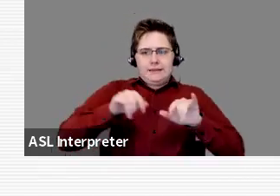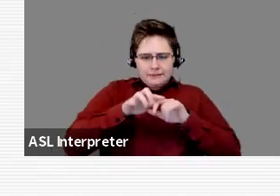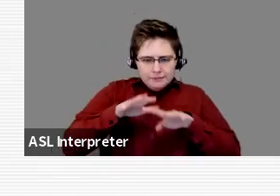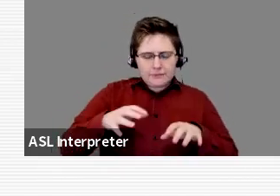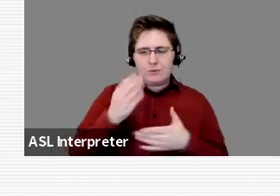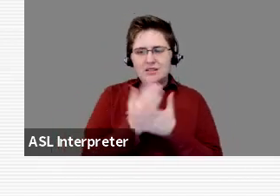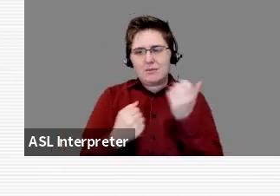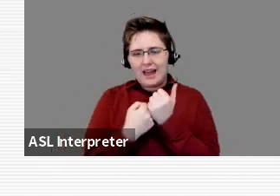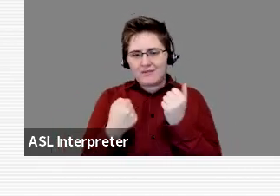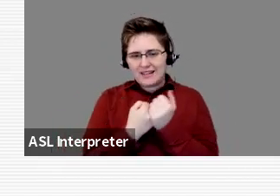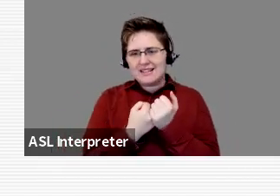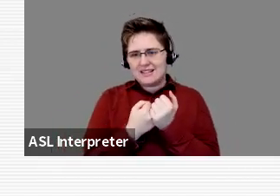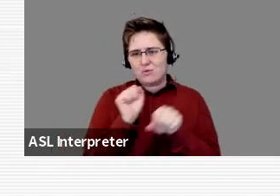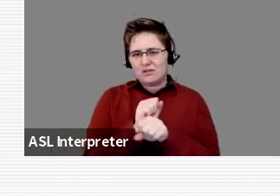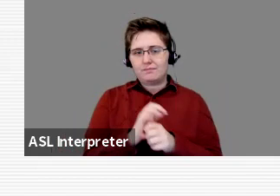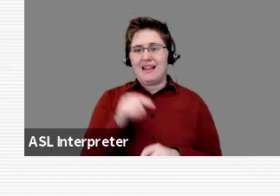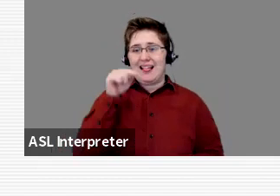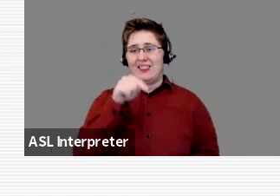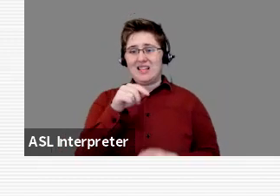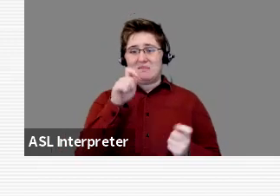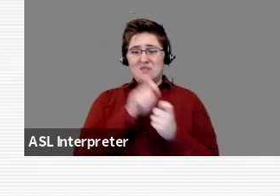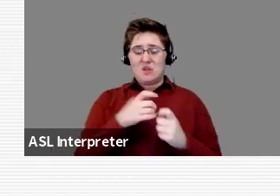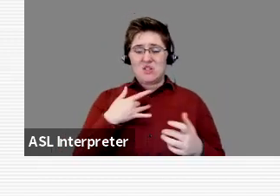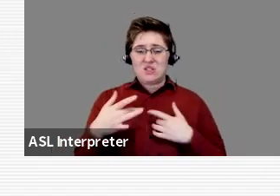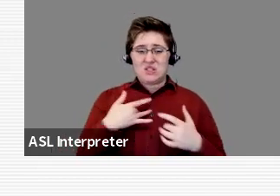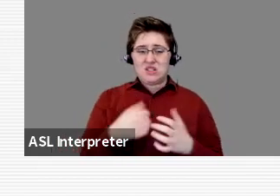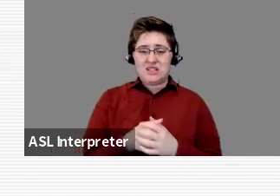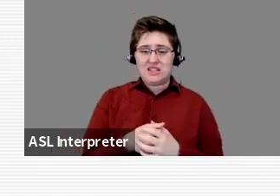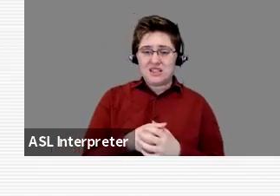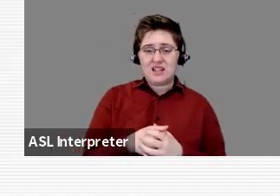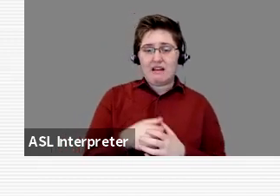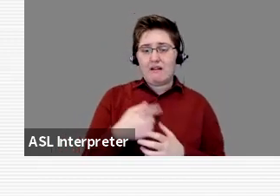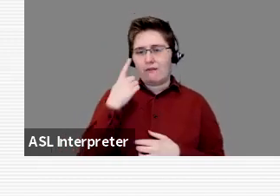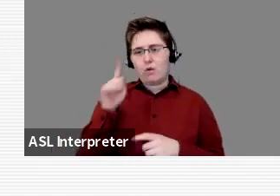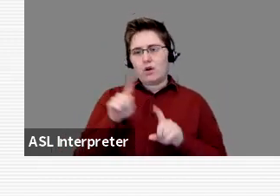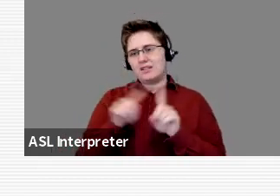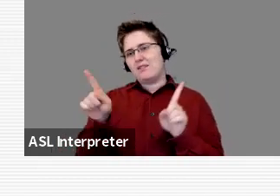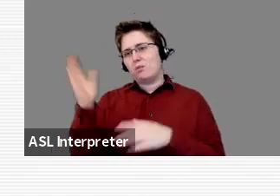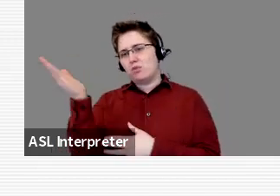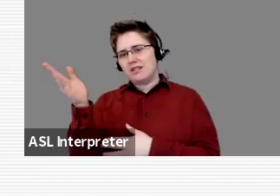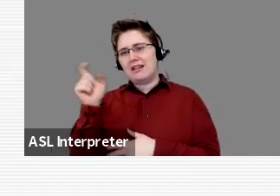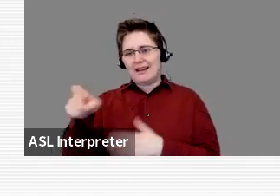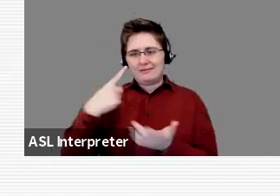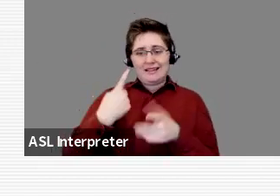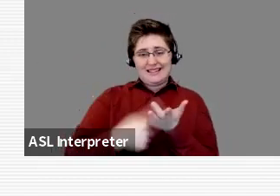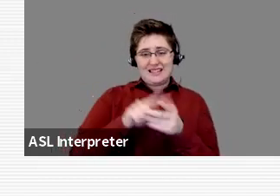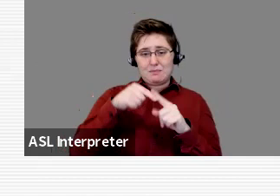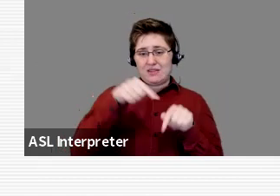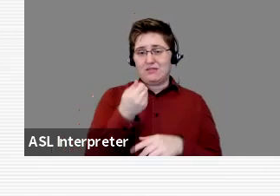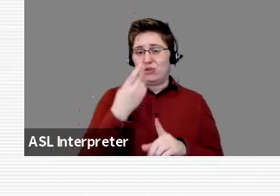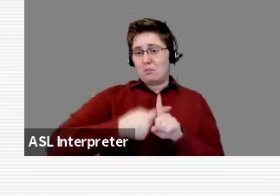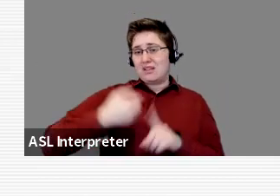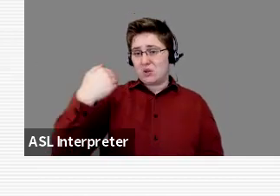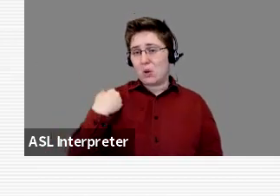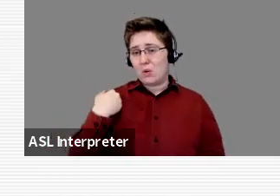that's being done. This was particularly concerning. I had, for a different presentation, had talked about this a couple months ago.